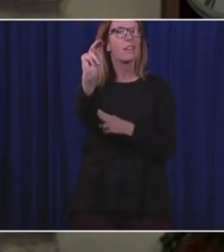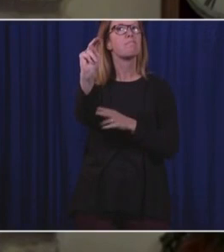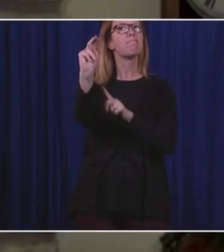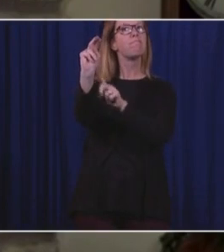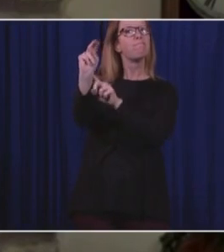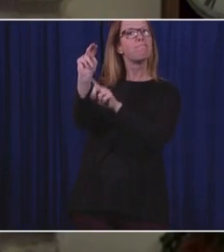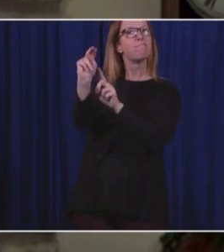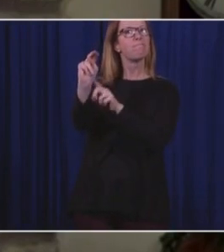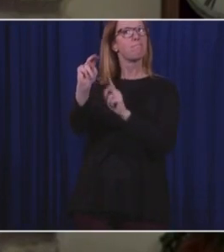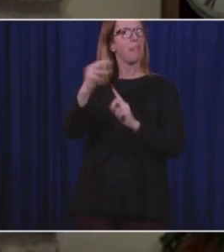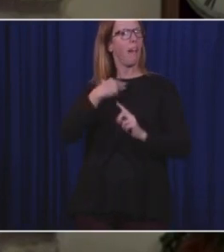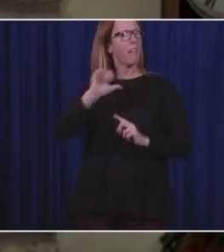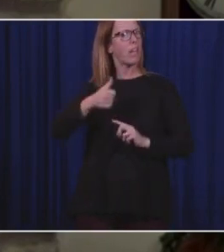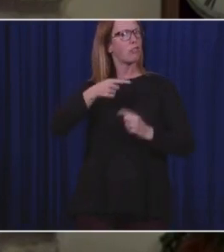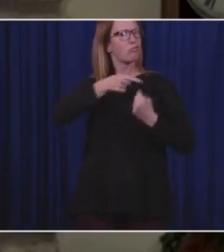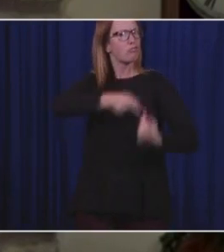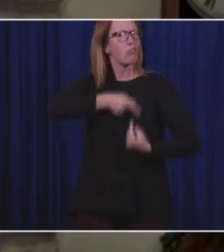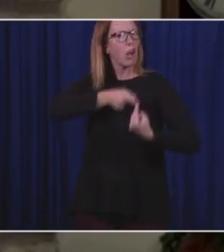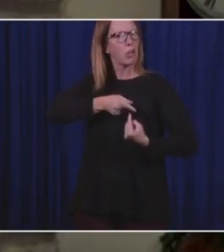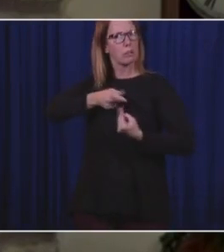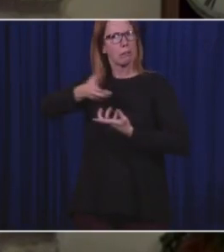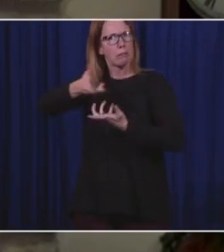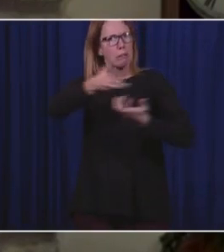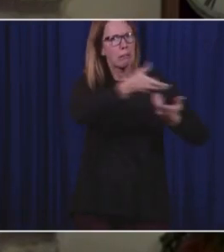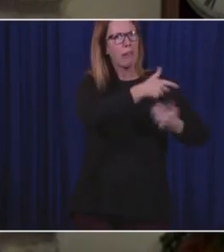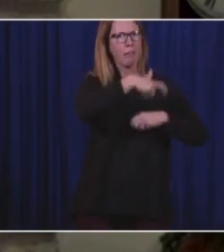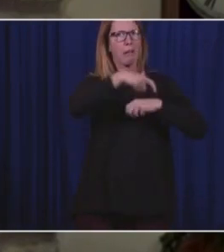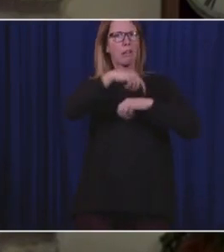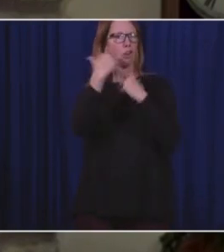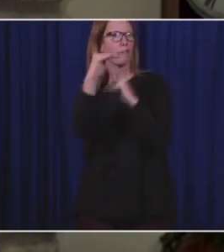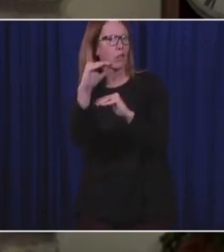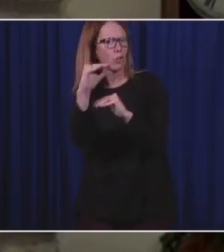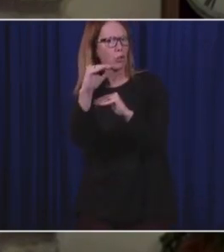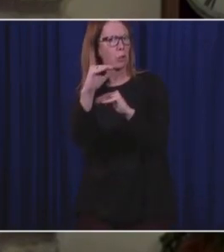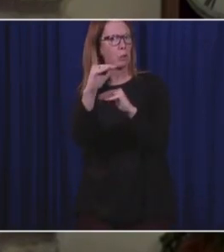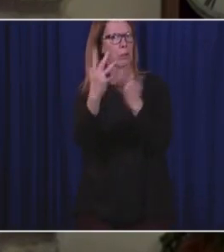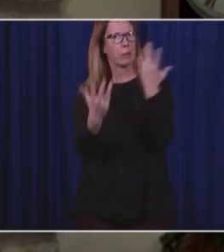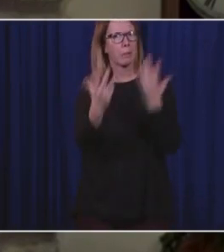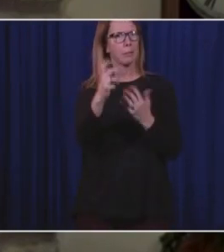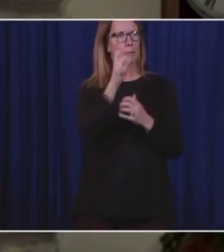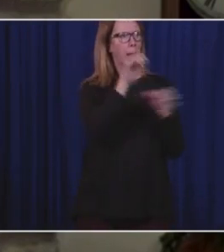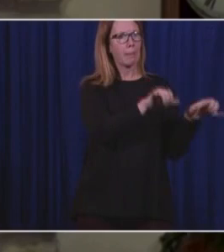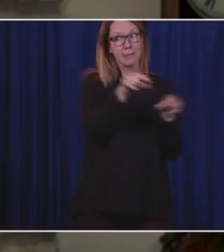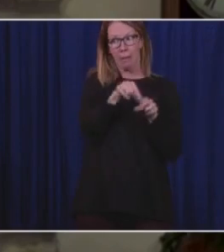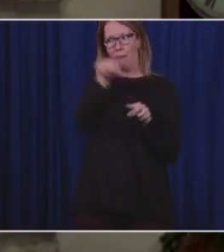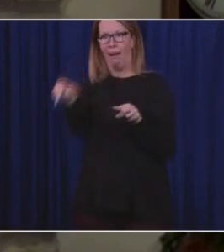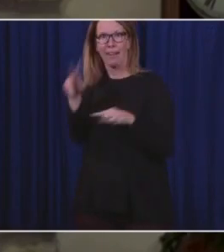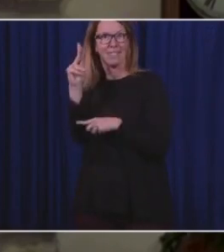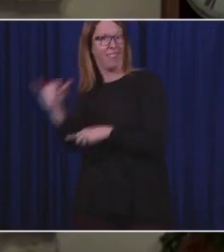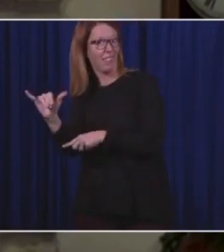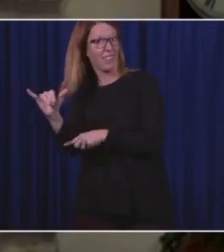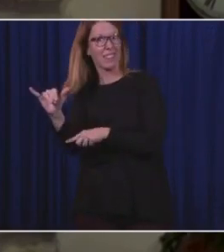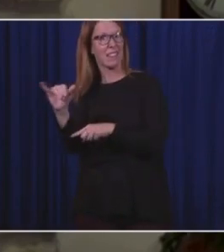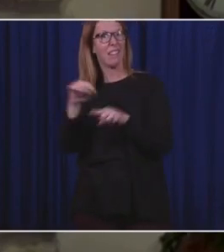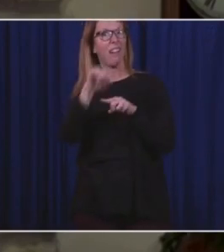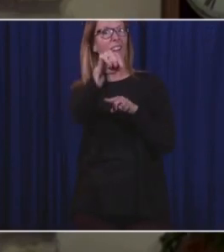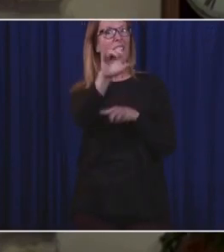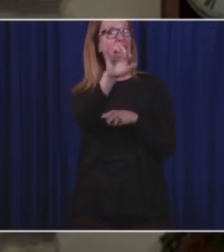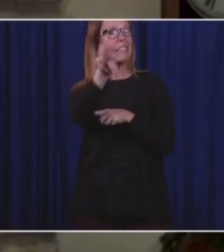any unique struggles in terms of working with a curfew that might not be the same right across the border in, say, Kentucky or